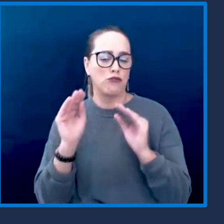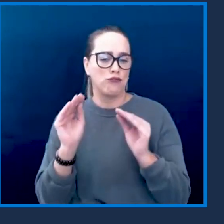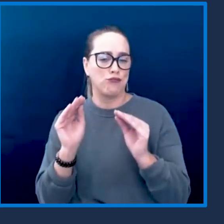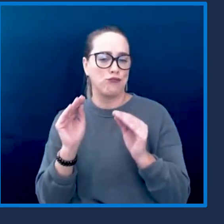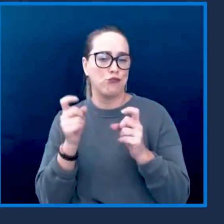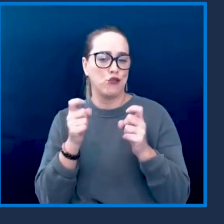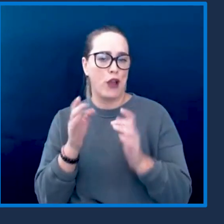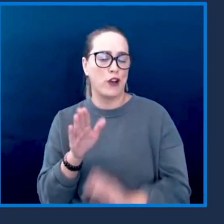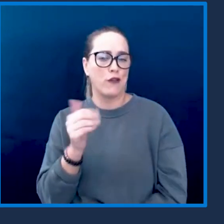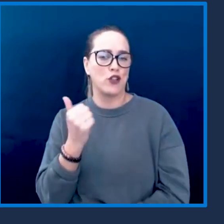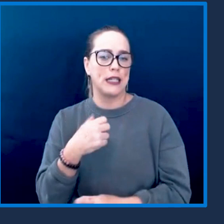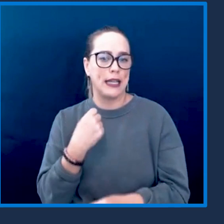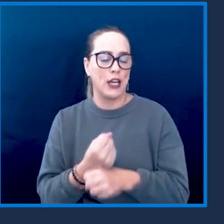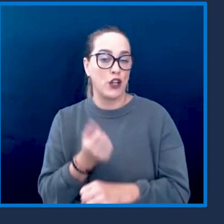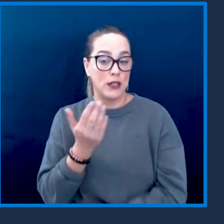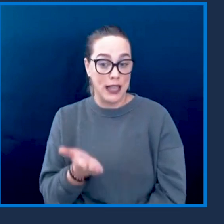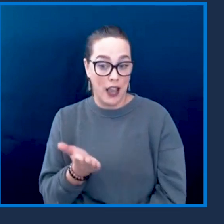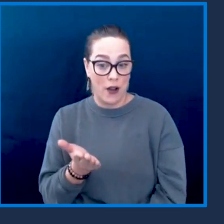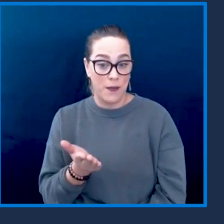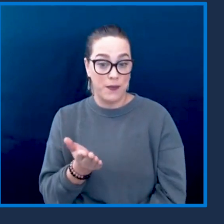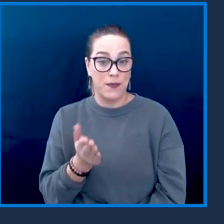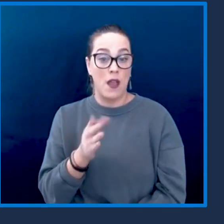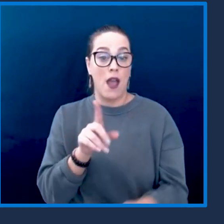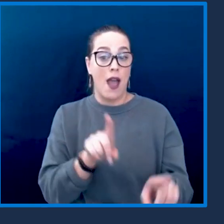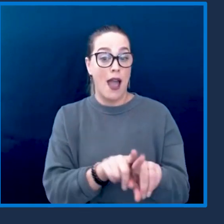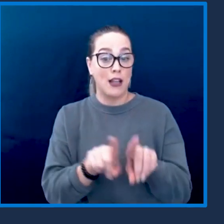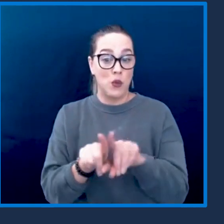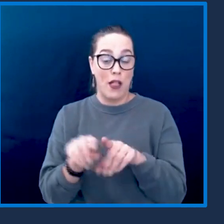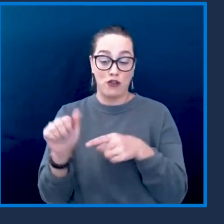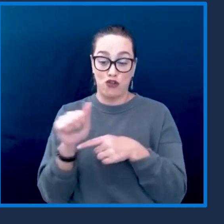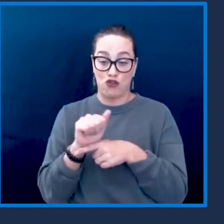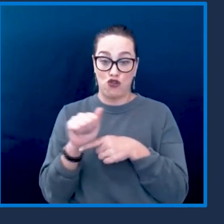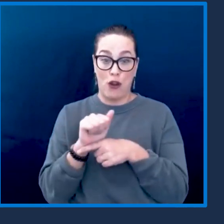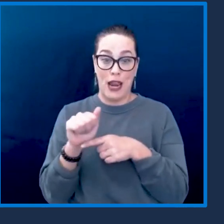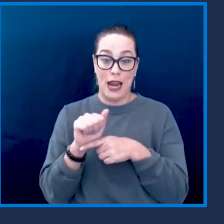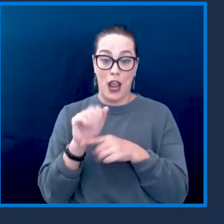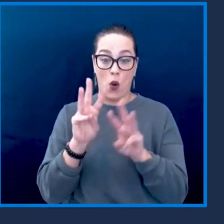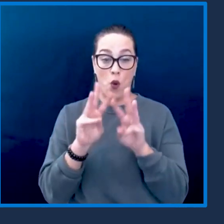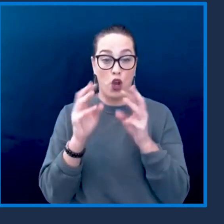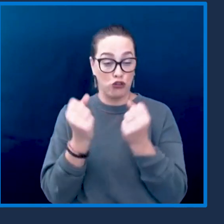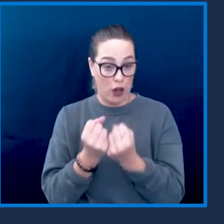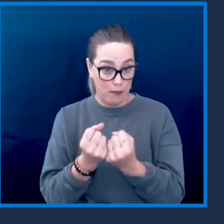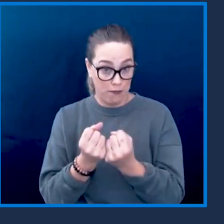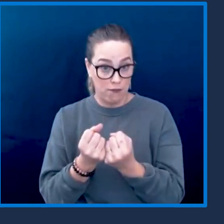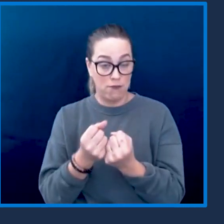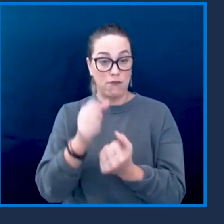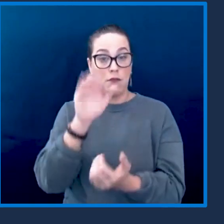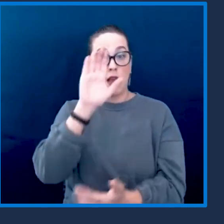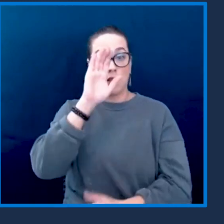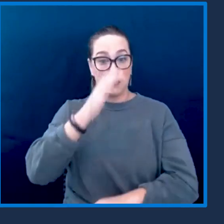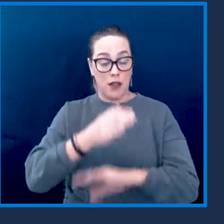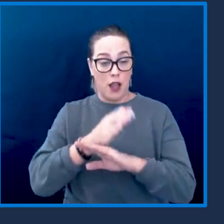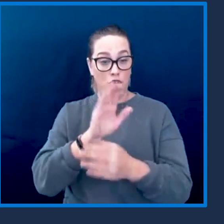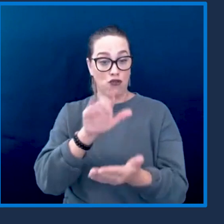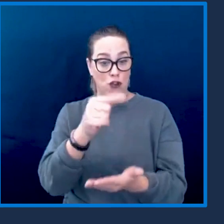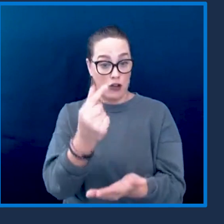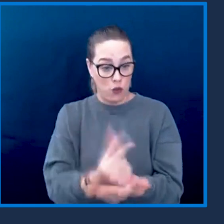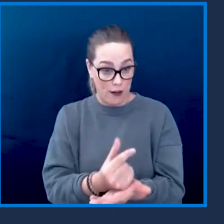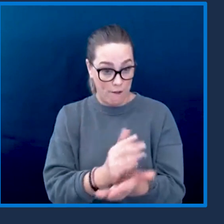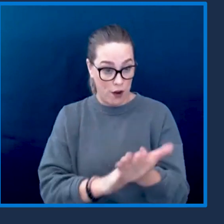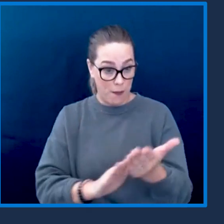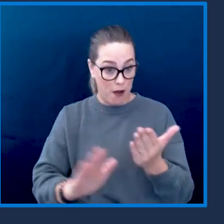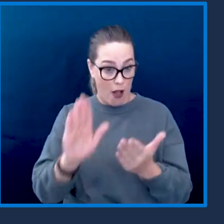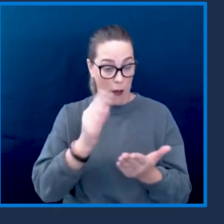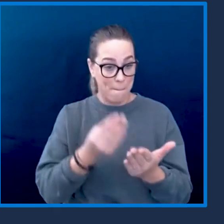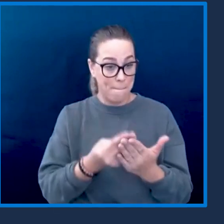years. Along the way, I started doing training workshops for Microsoft. My son graduated from college, got a job, bought a home 2 miles away from me, and